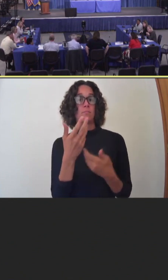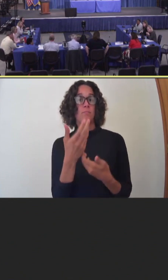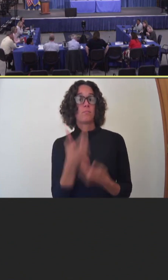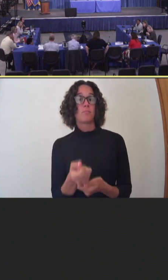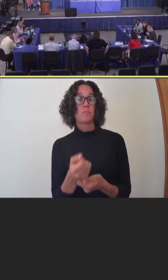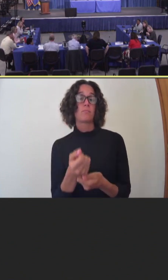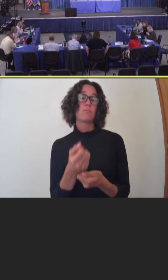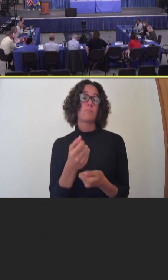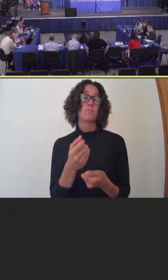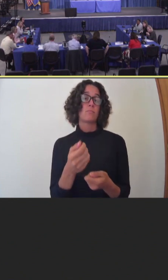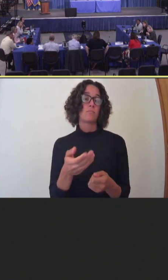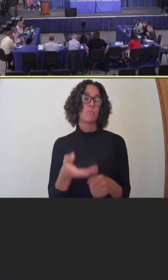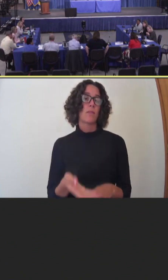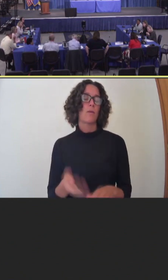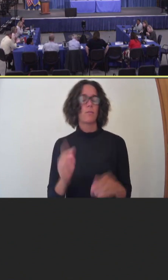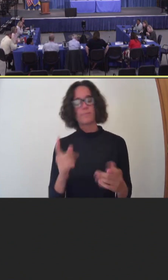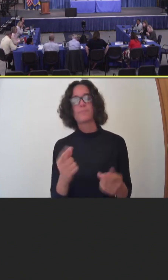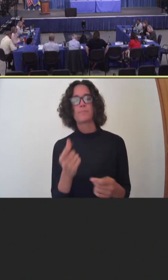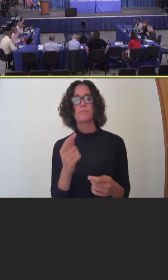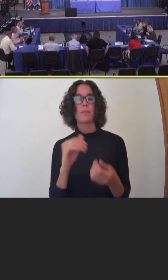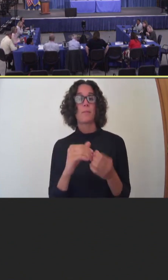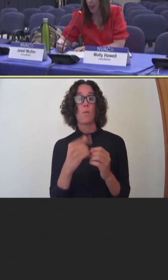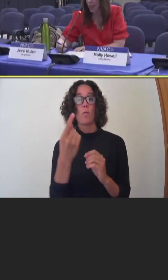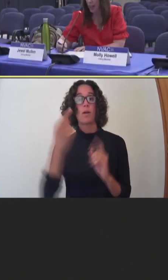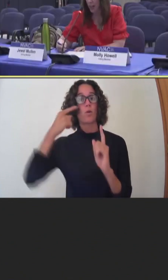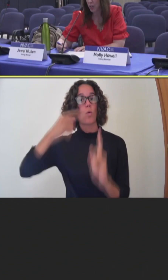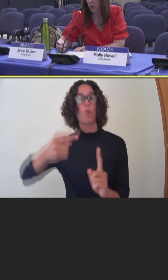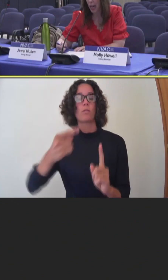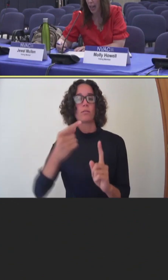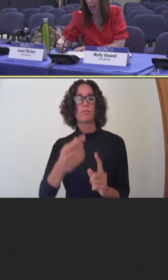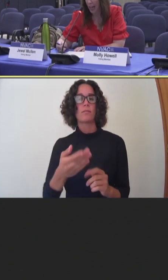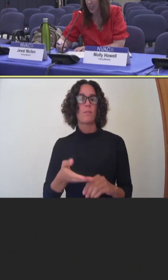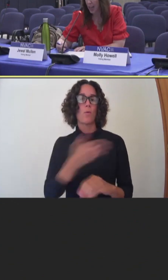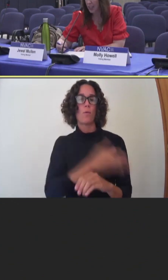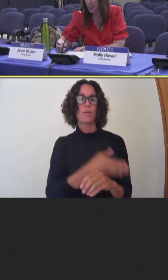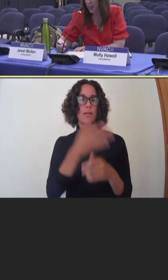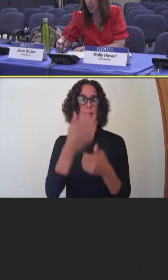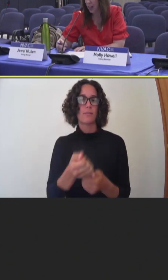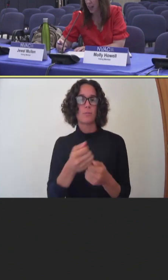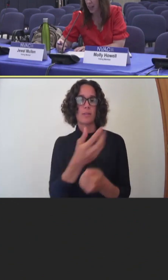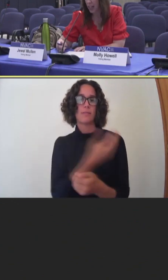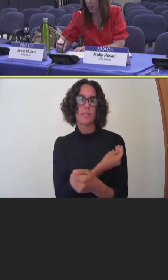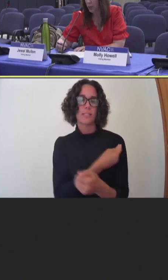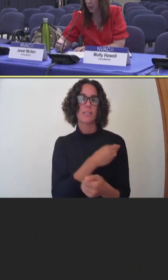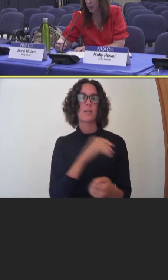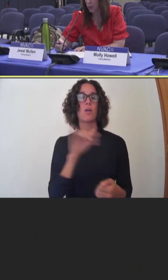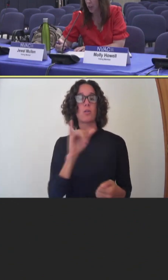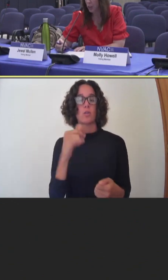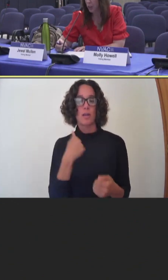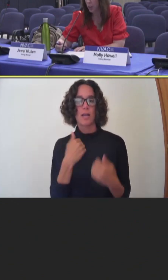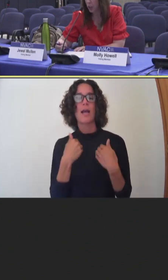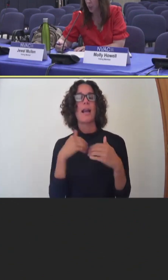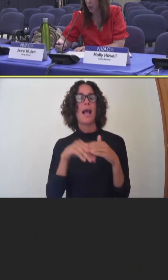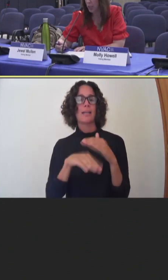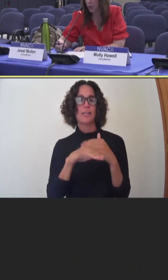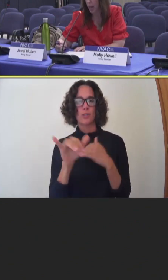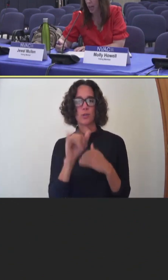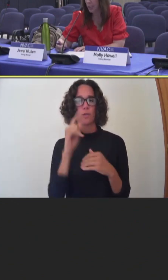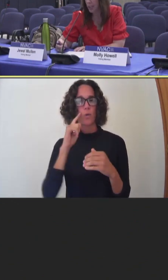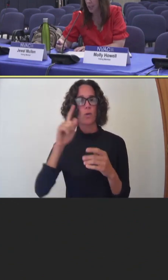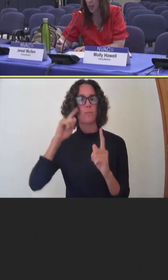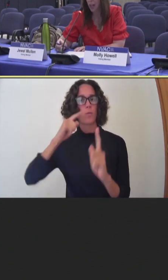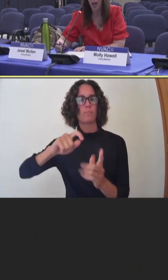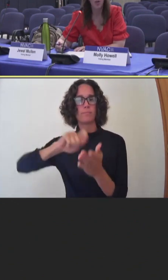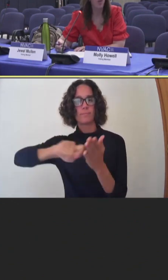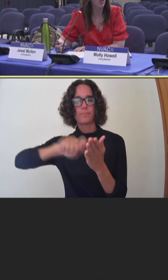my #1 goal as well. And then I also had access, and I agree with you on your points around